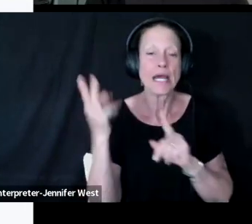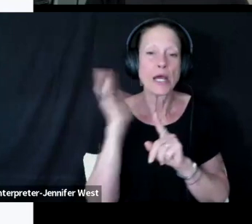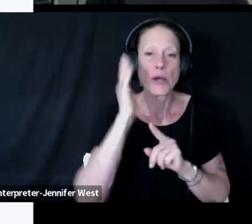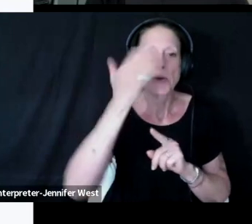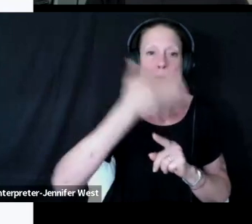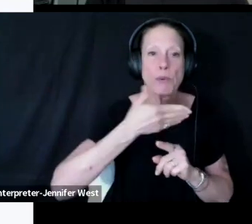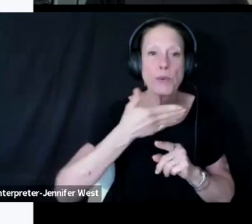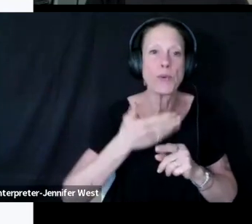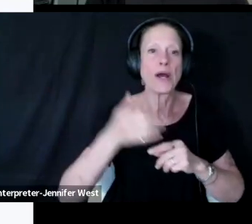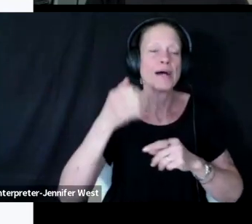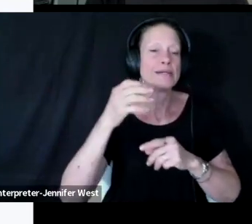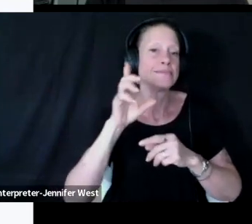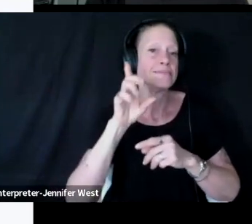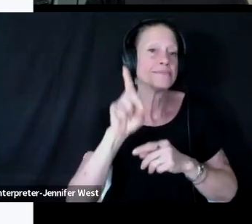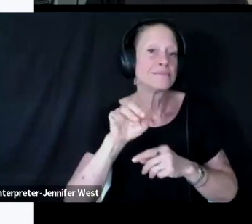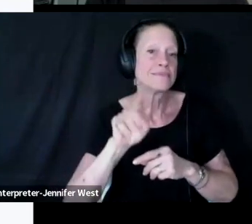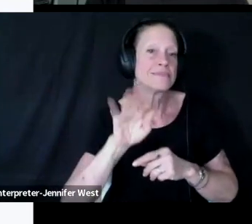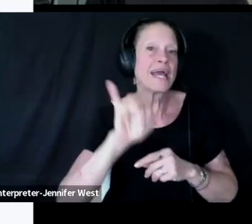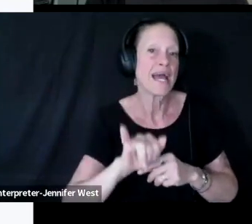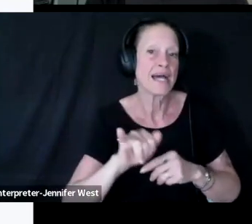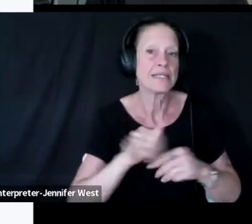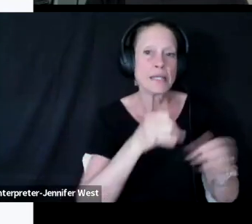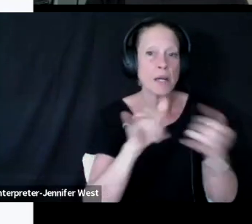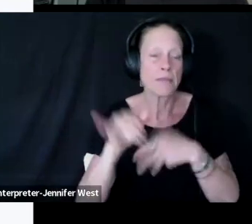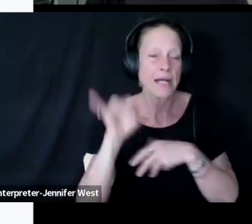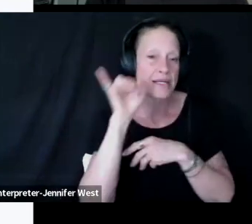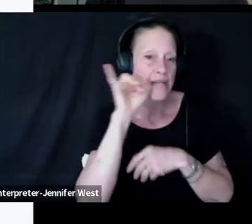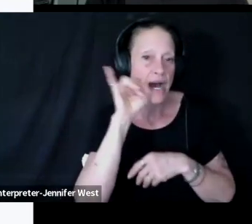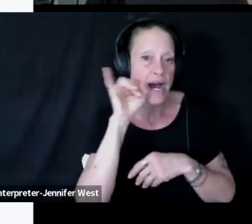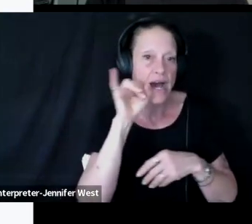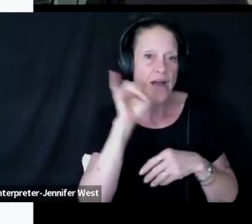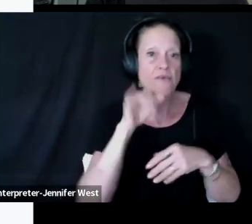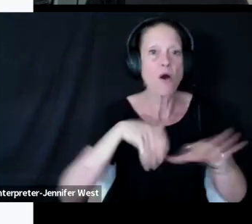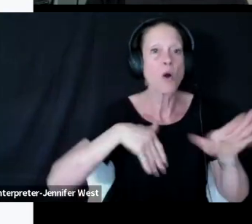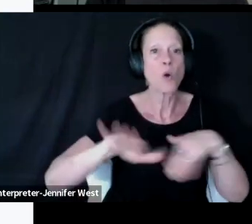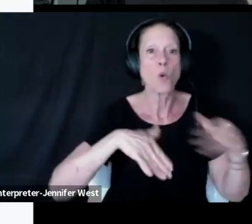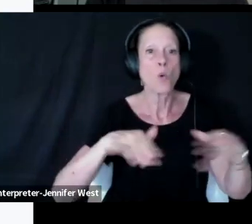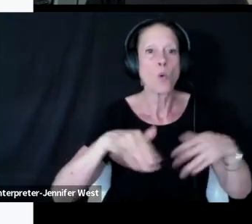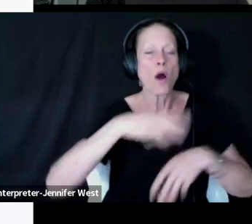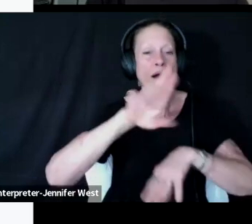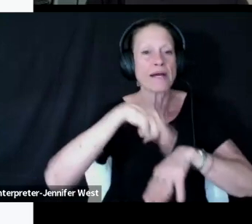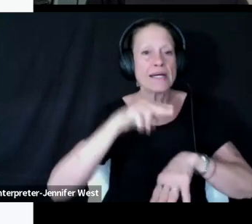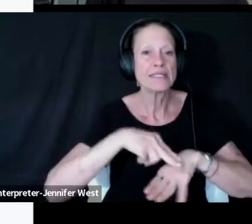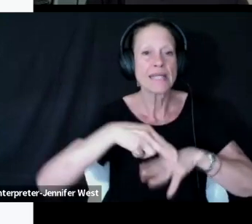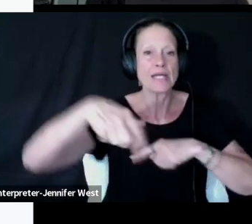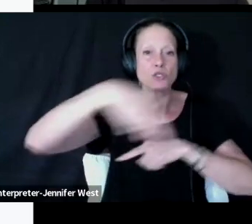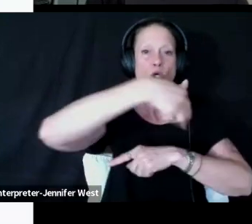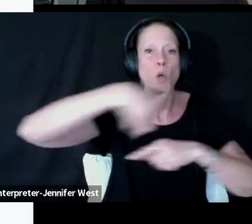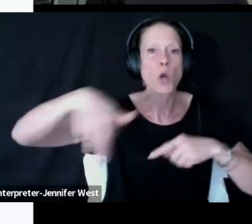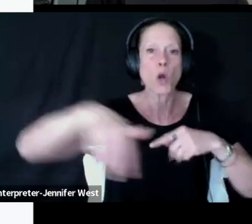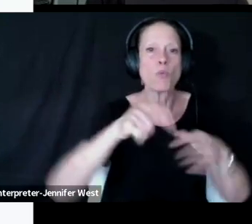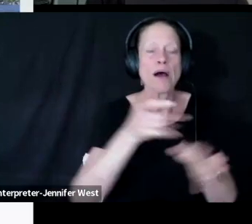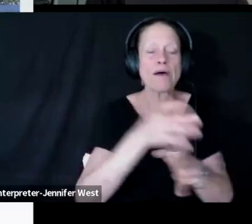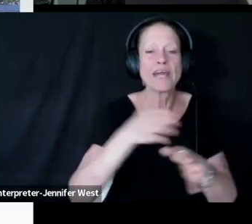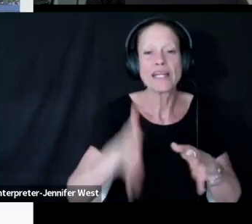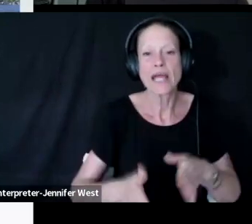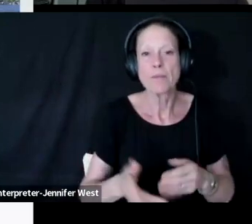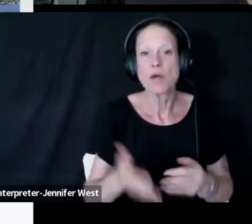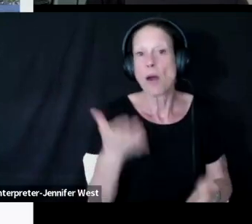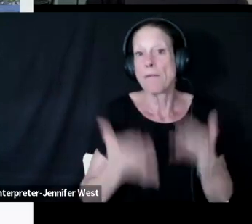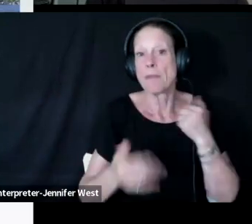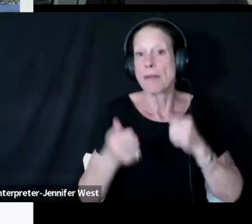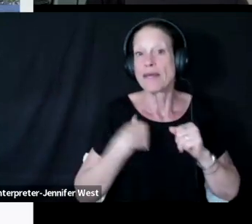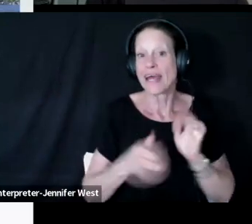her iPhone. She listens to music, plays games. Danny likes to walk in nature and around the neighborhood. Maybe they need to get a hold